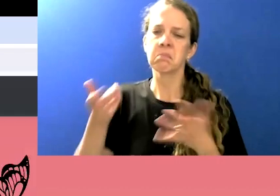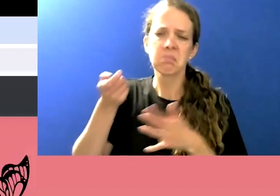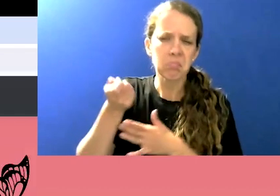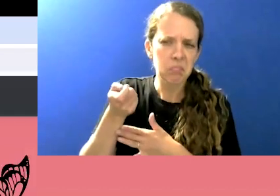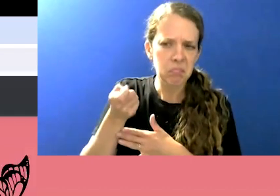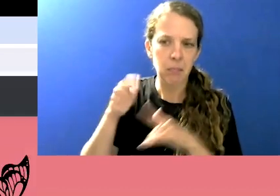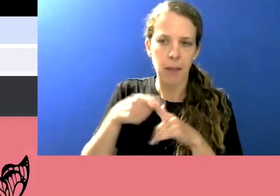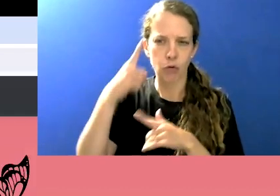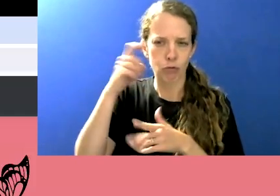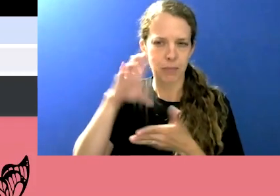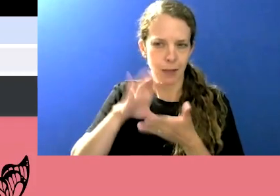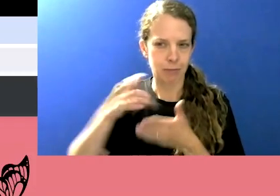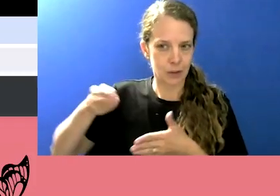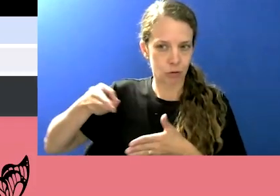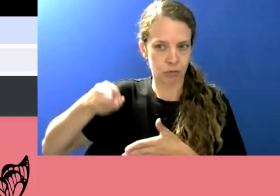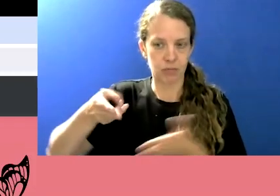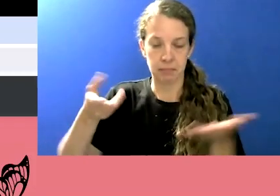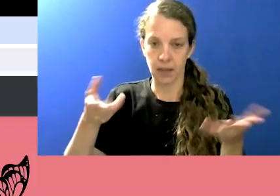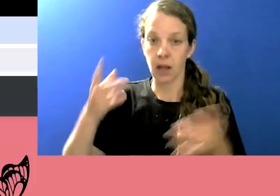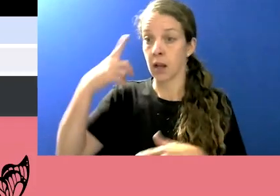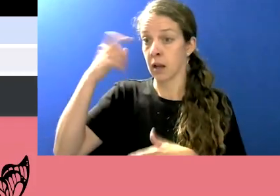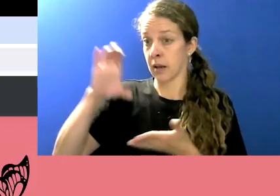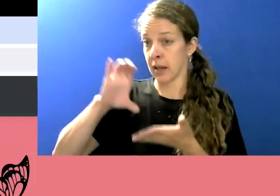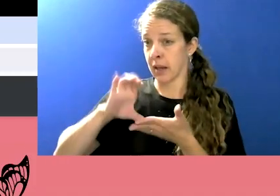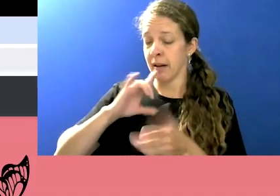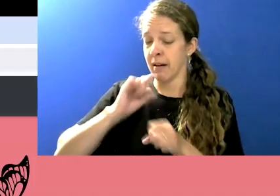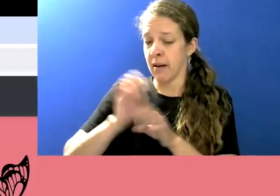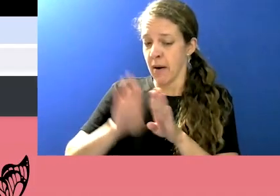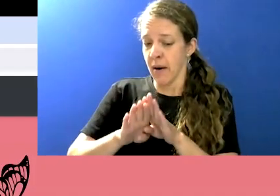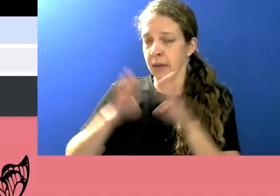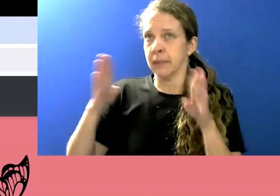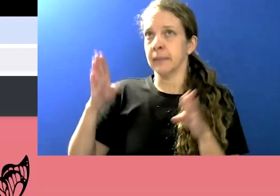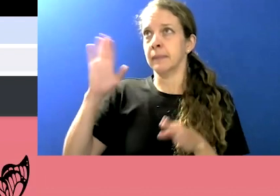bit about the Dream Center history. The Dream Center actually opened back in